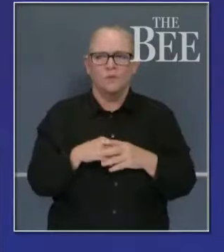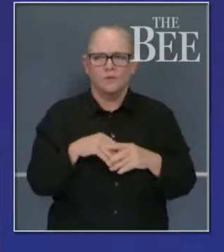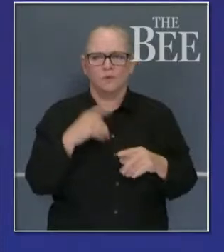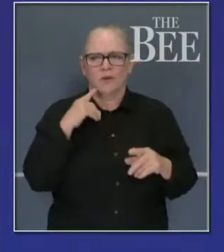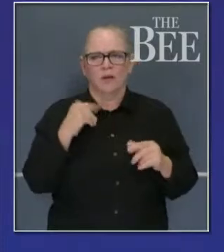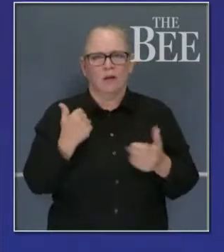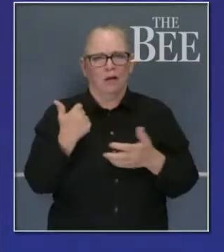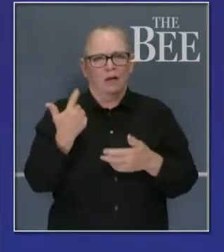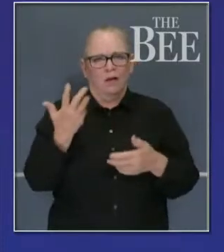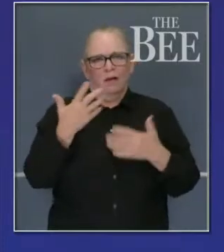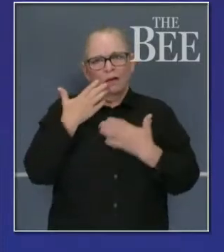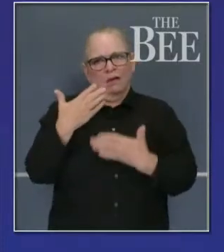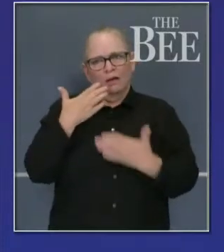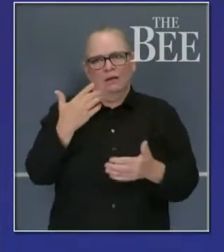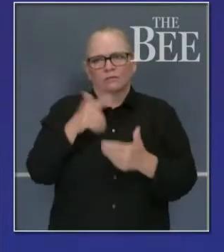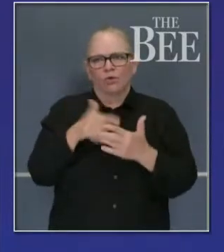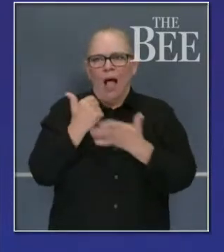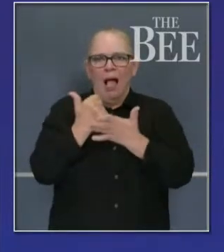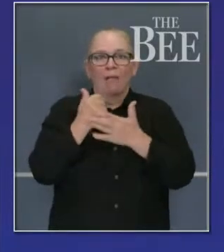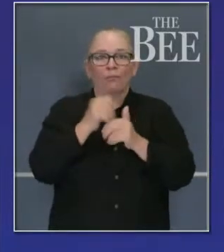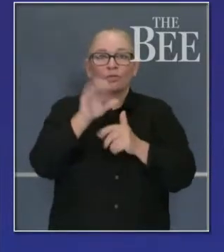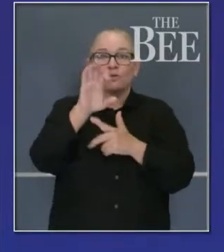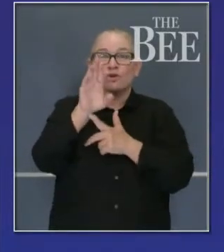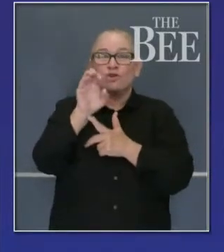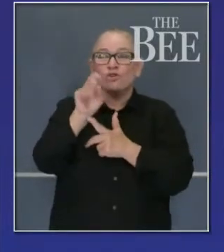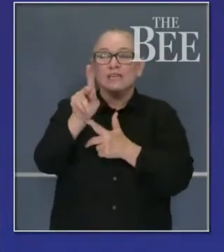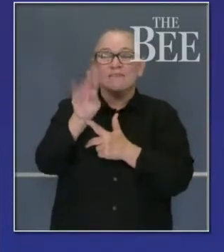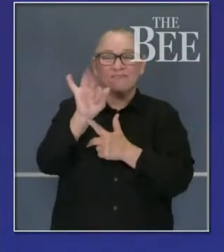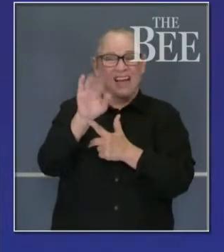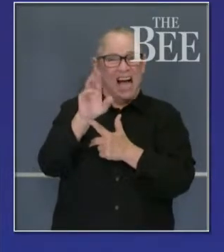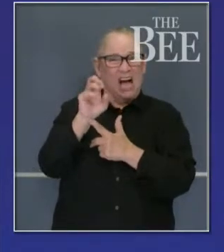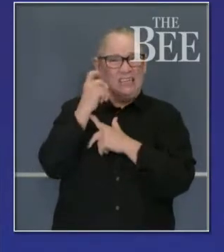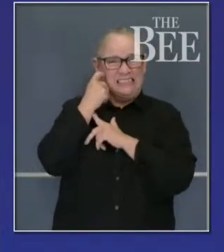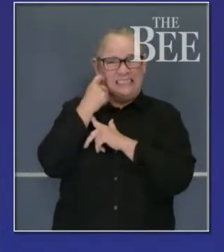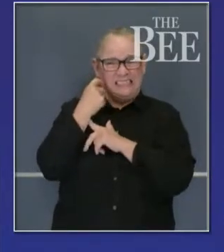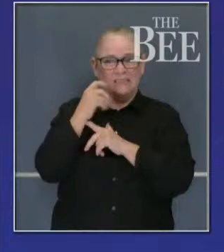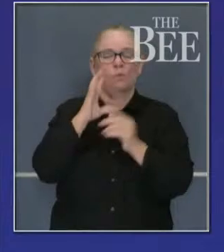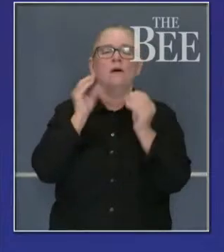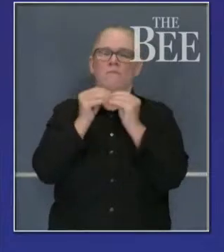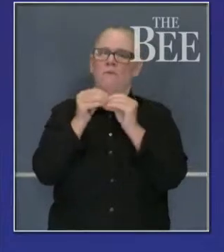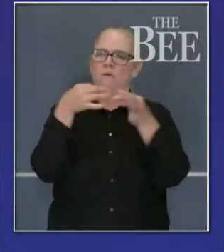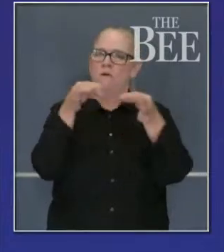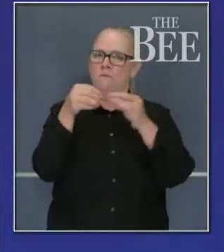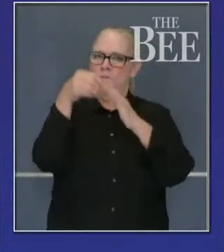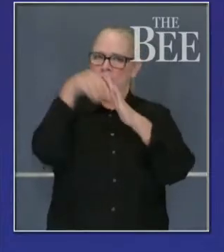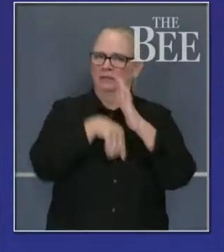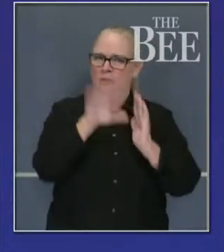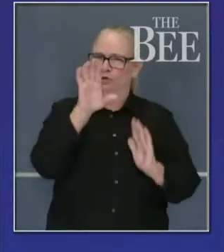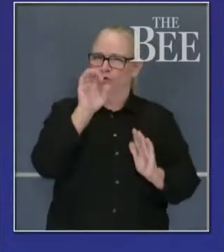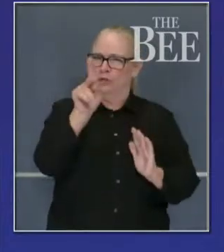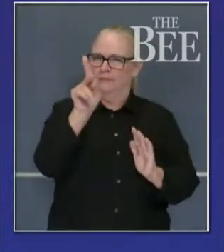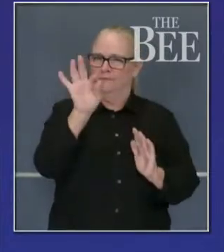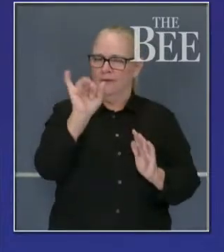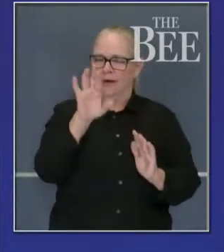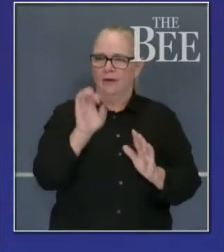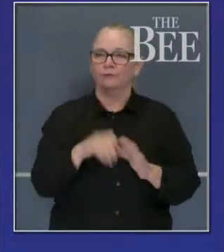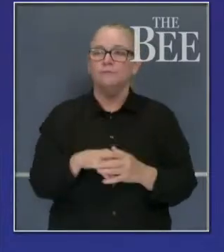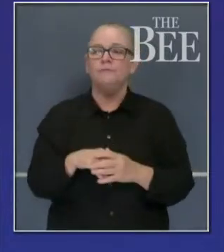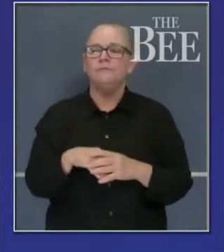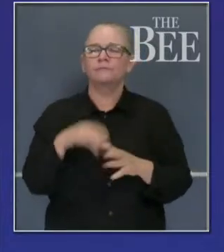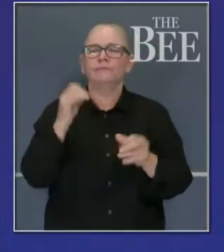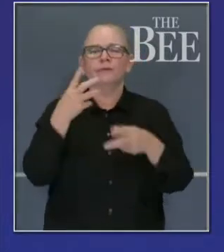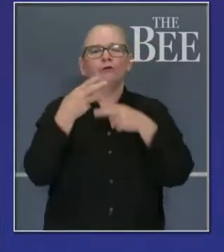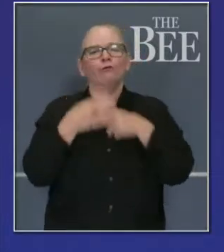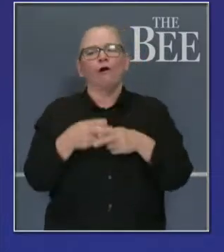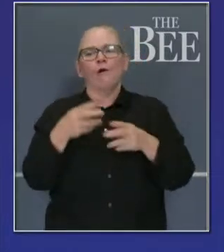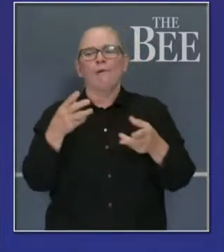that creek fire, which I'll talk about a little bit more in a moment. It just gives you an indication, example of a mutual aid system that